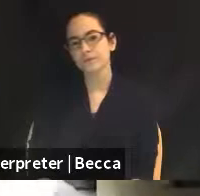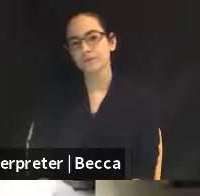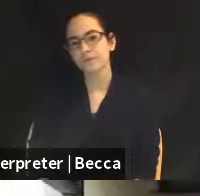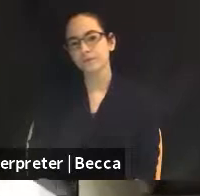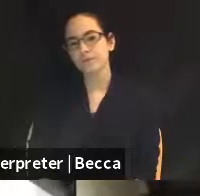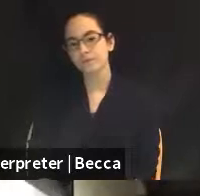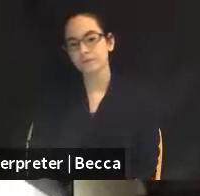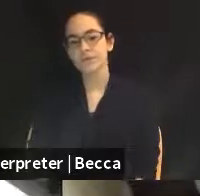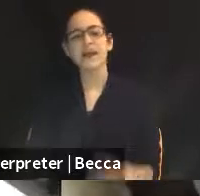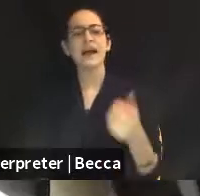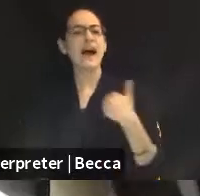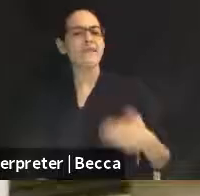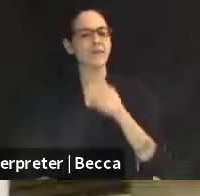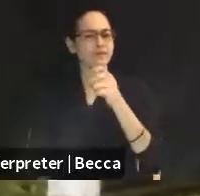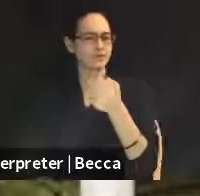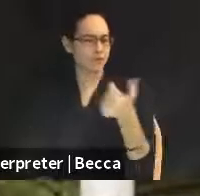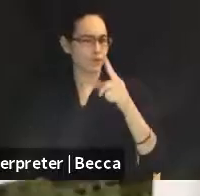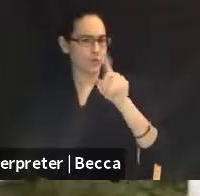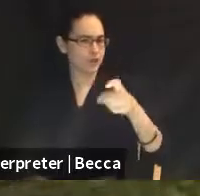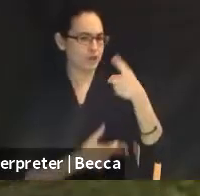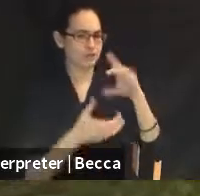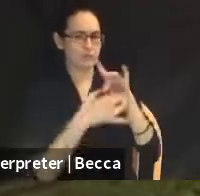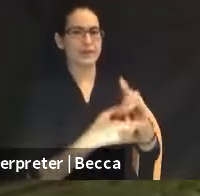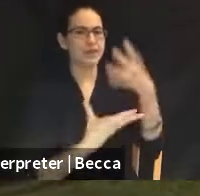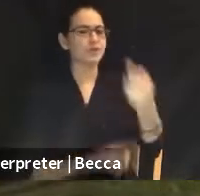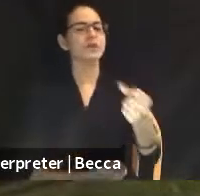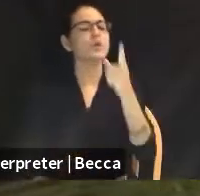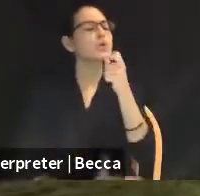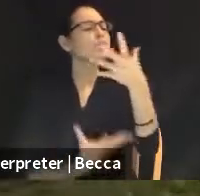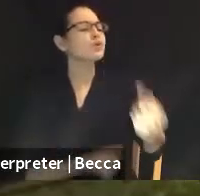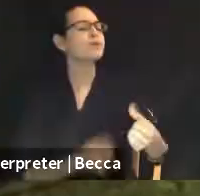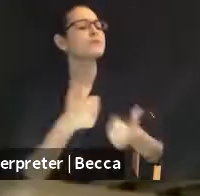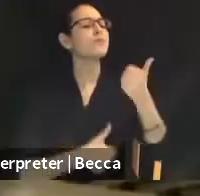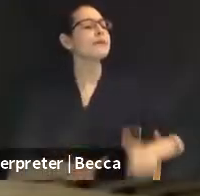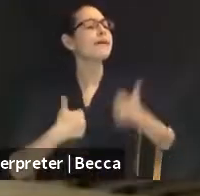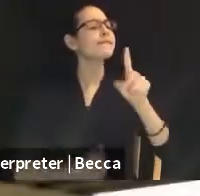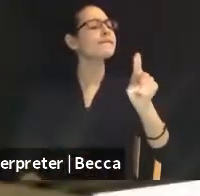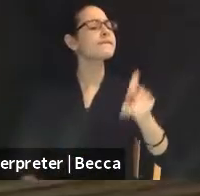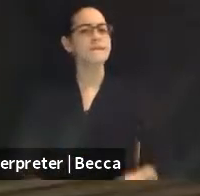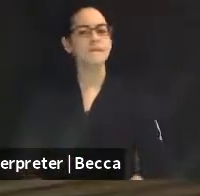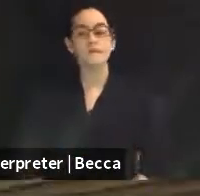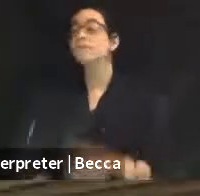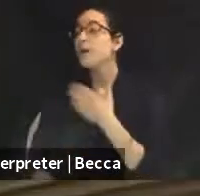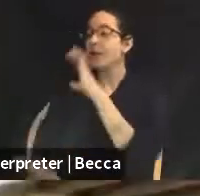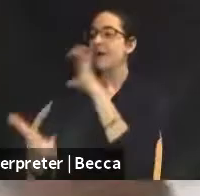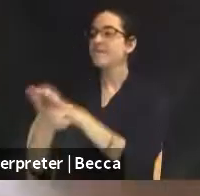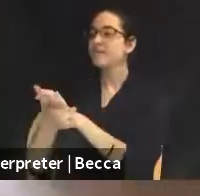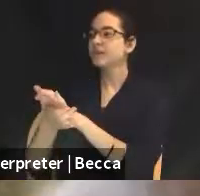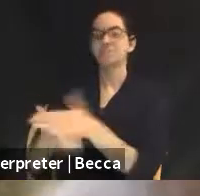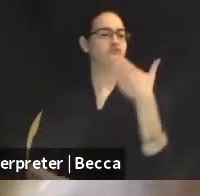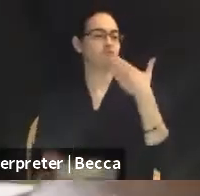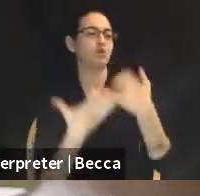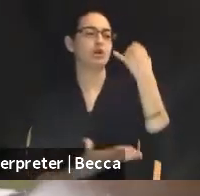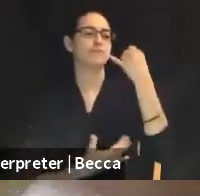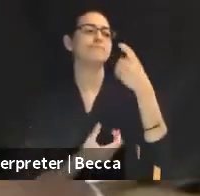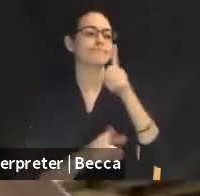I got a couple questions about trust for you. Who do you trust most in life? My wife. That was a good answer. She's